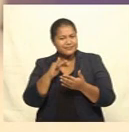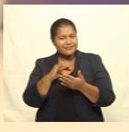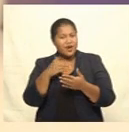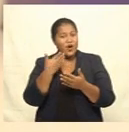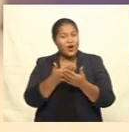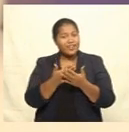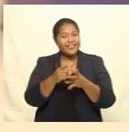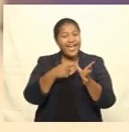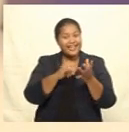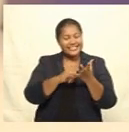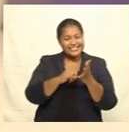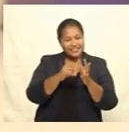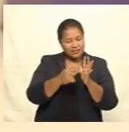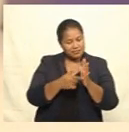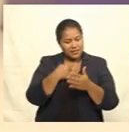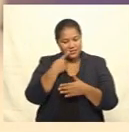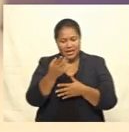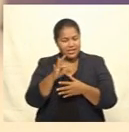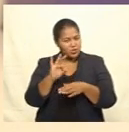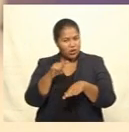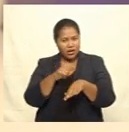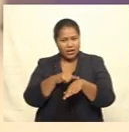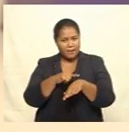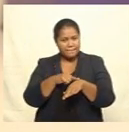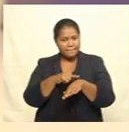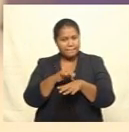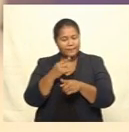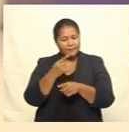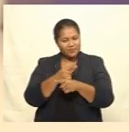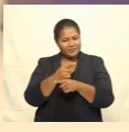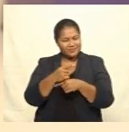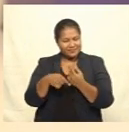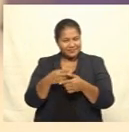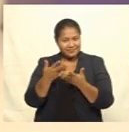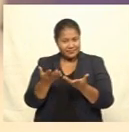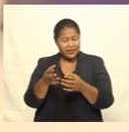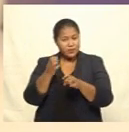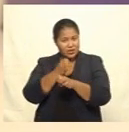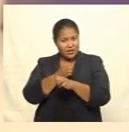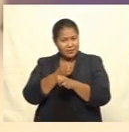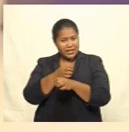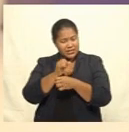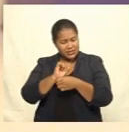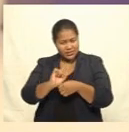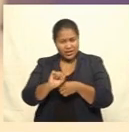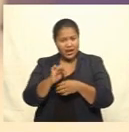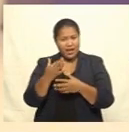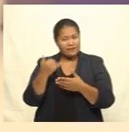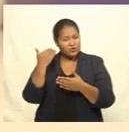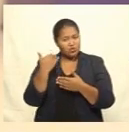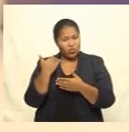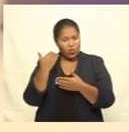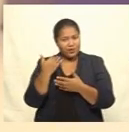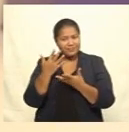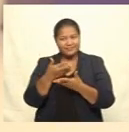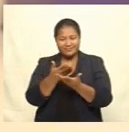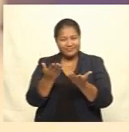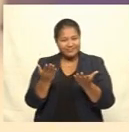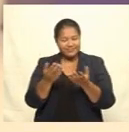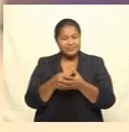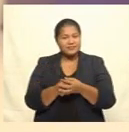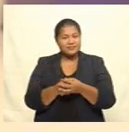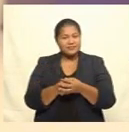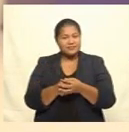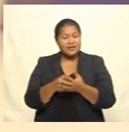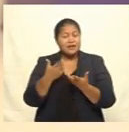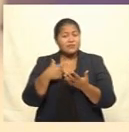buying, saying it was not time yet to begin talking of it and employment was still a long way short of where it needed to be. Even the outperformance